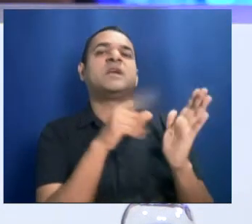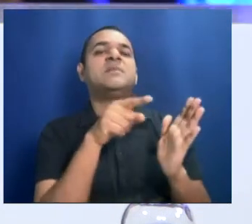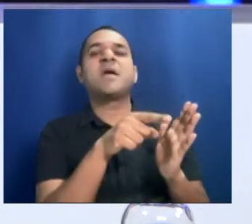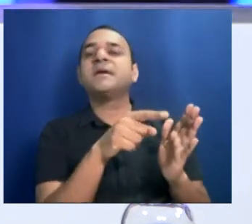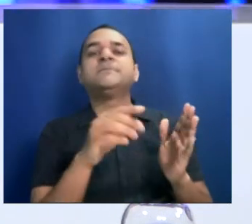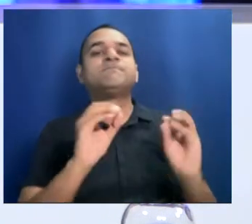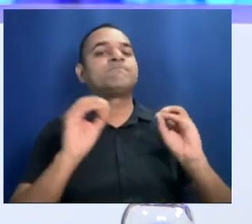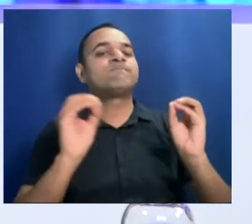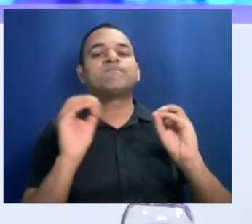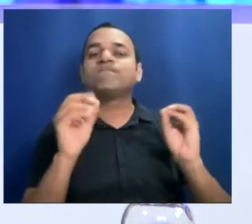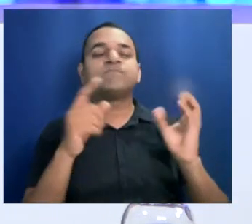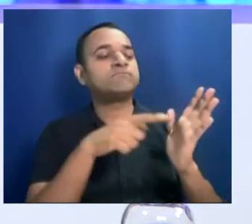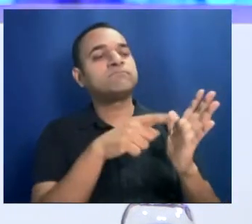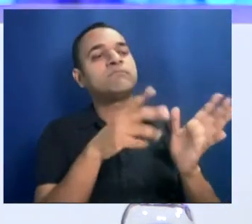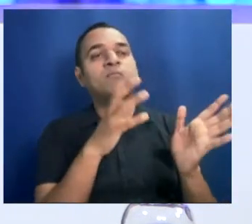So